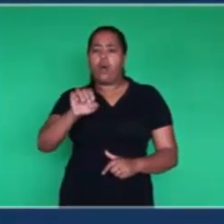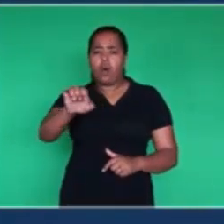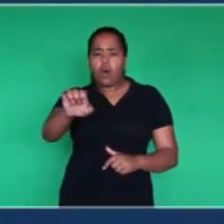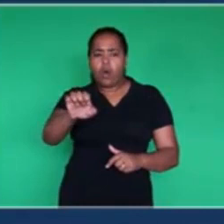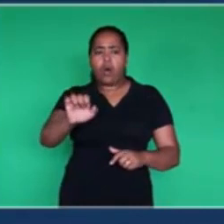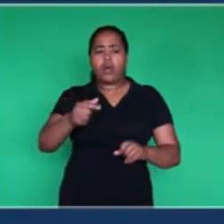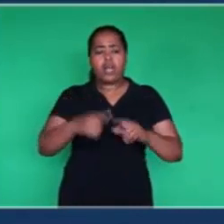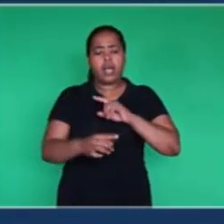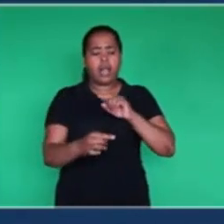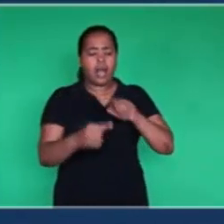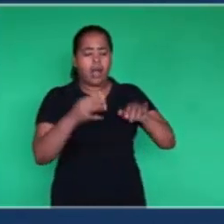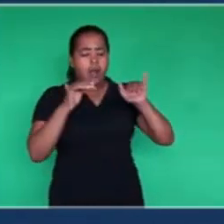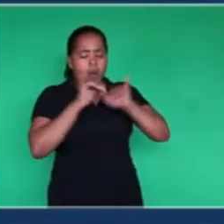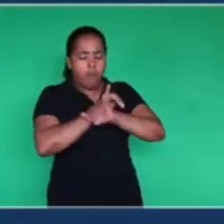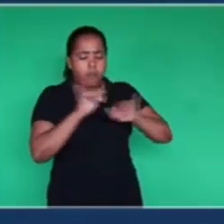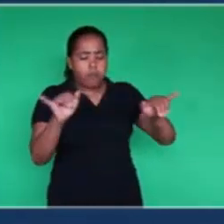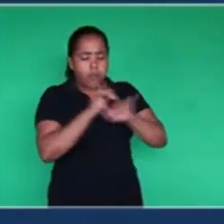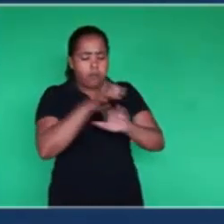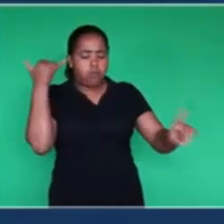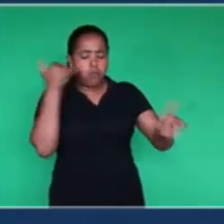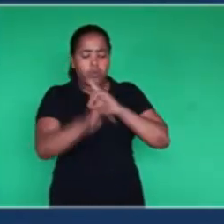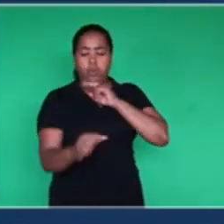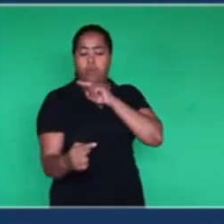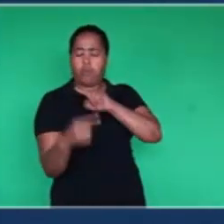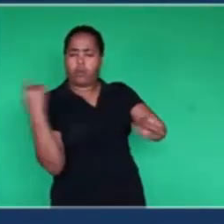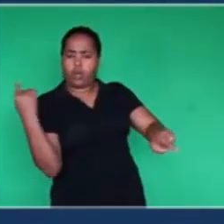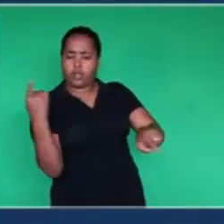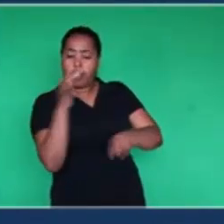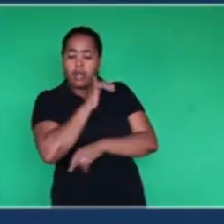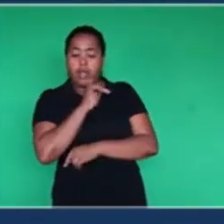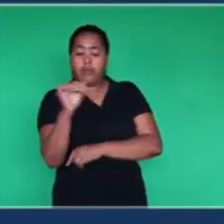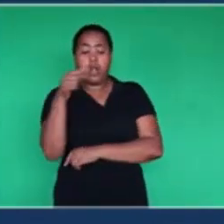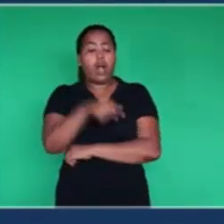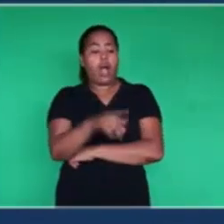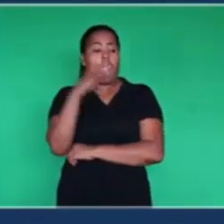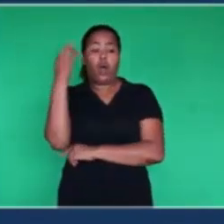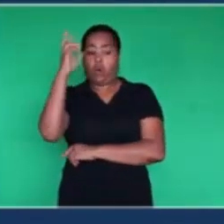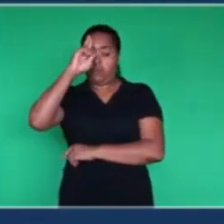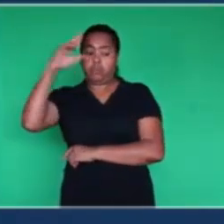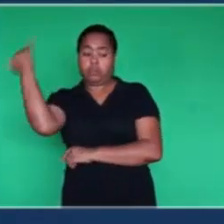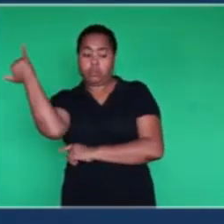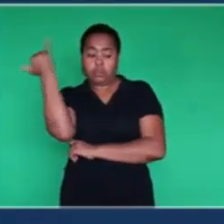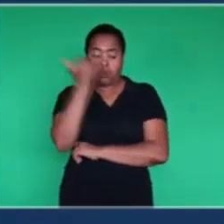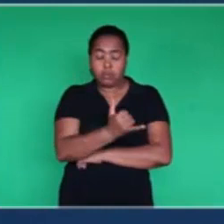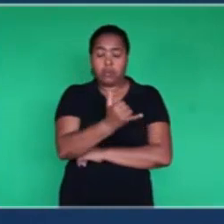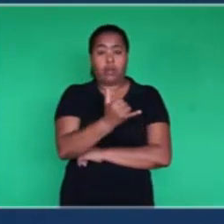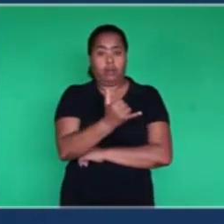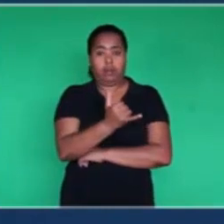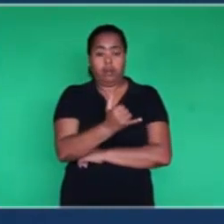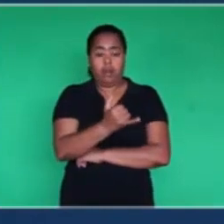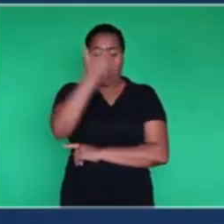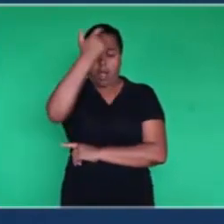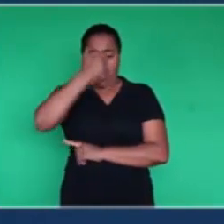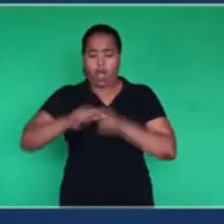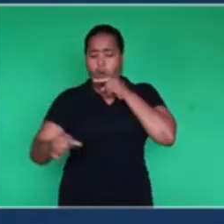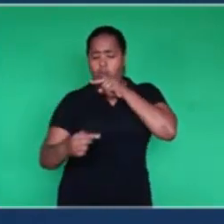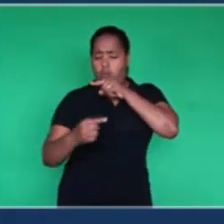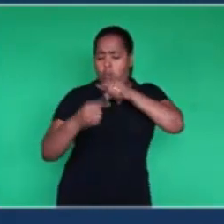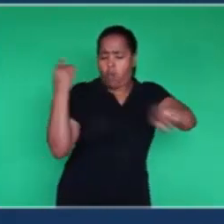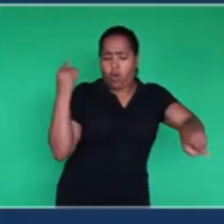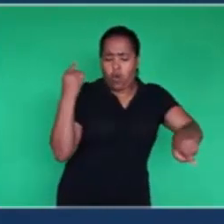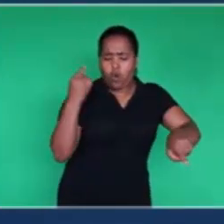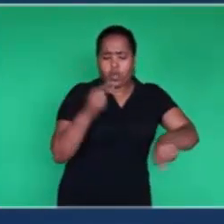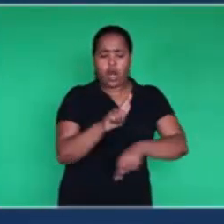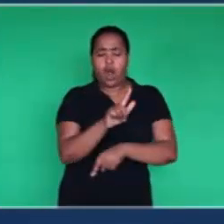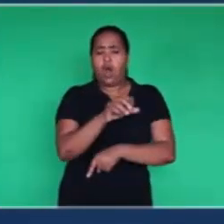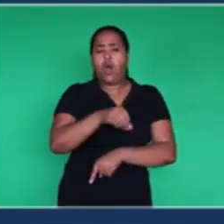and prophesy against him, and say, Thus says the Lord, Behold, I am against you, O Gog, the prince